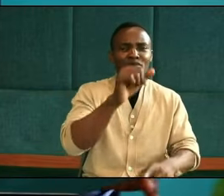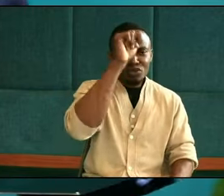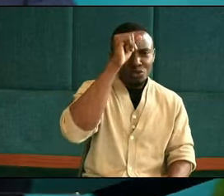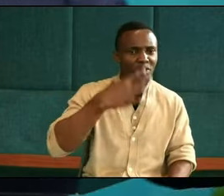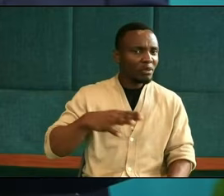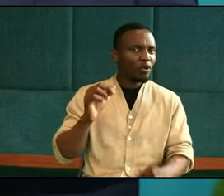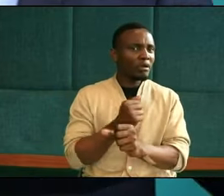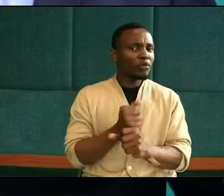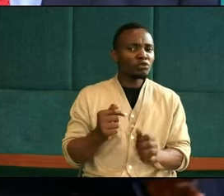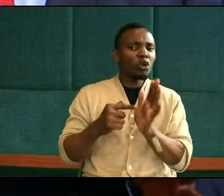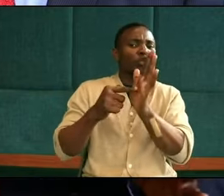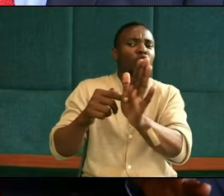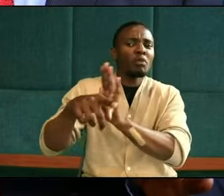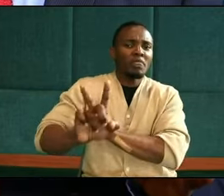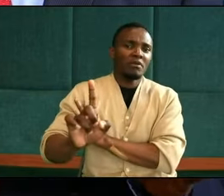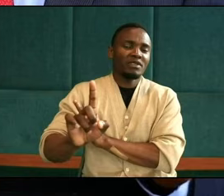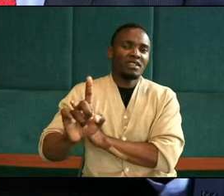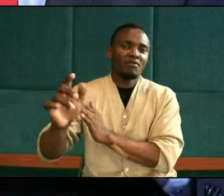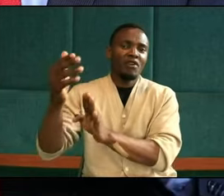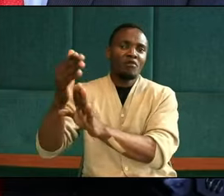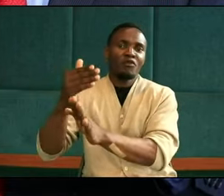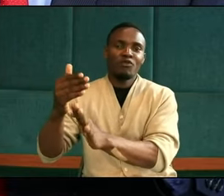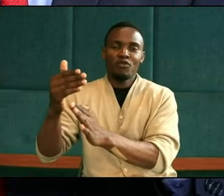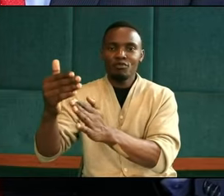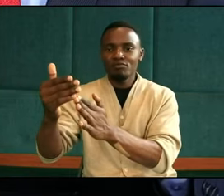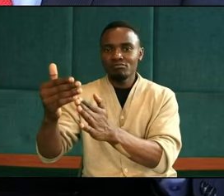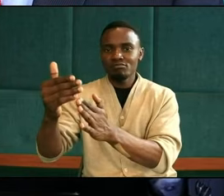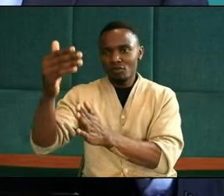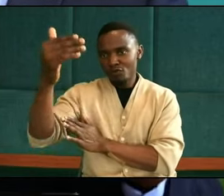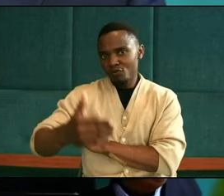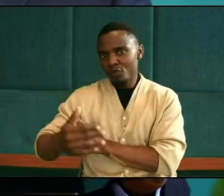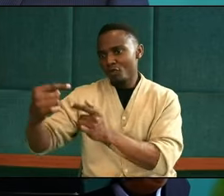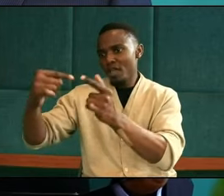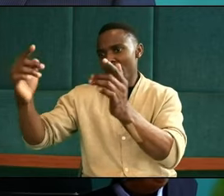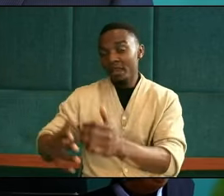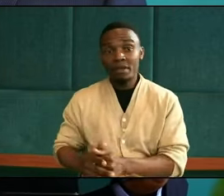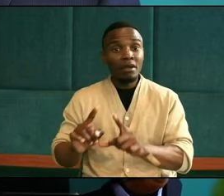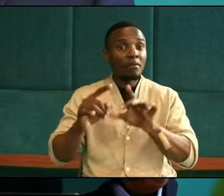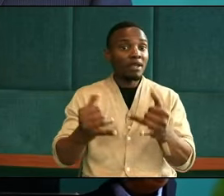would show himself up to the enemy. But somehow Jonathan says to the armor bearer,